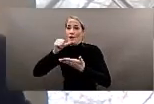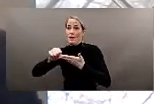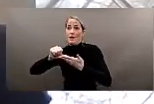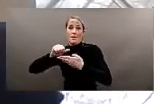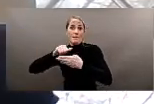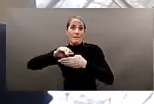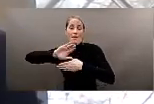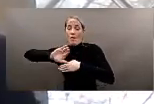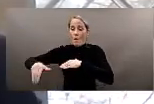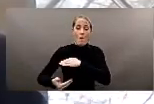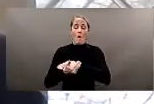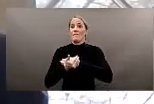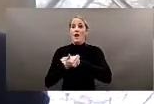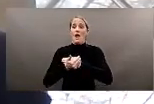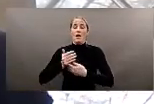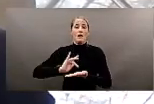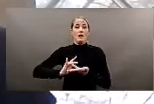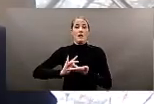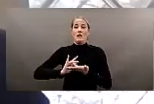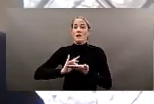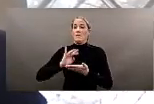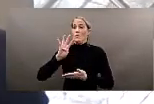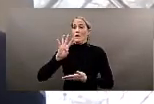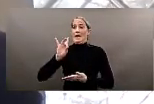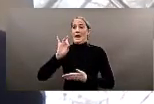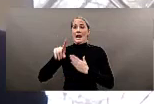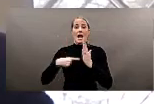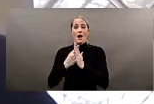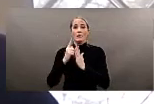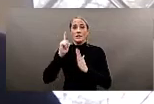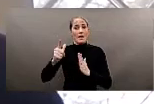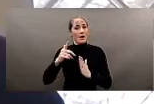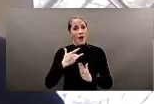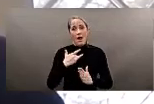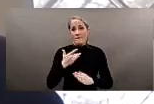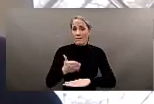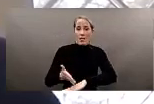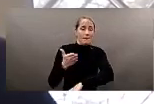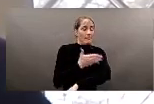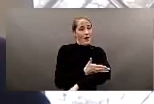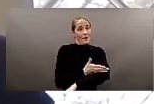48 hours. And I'm ever grateful for that service. So please